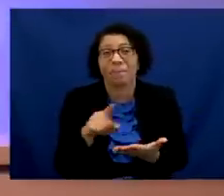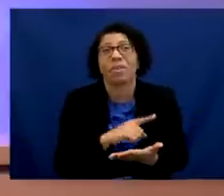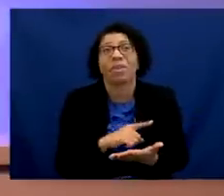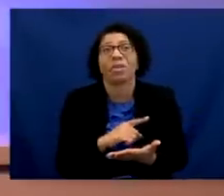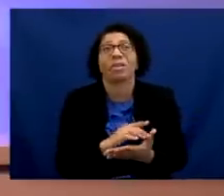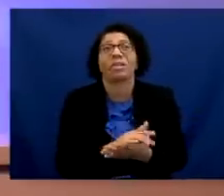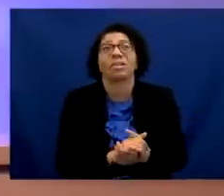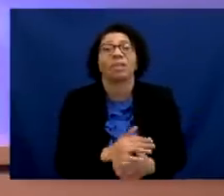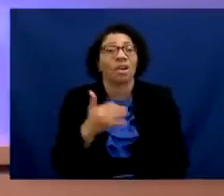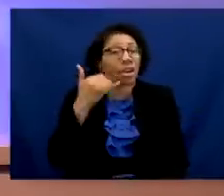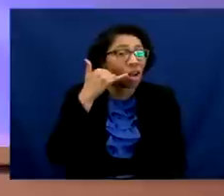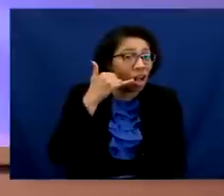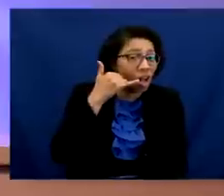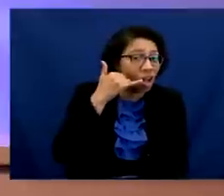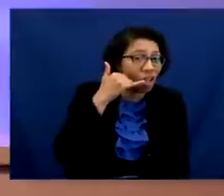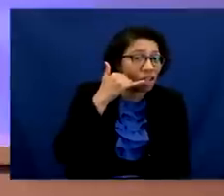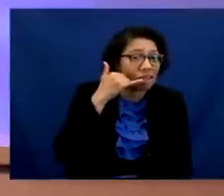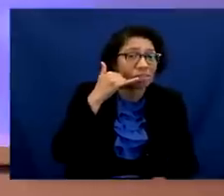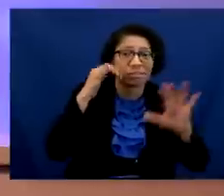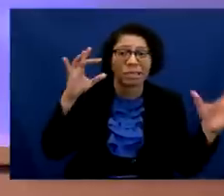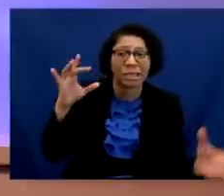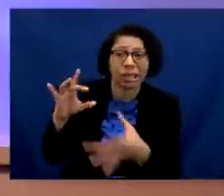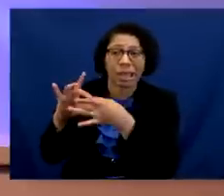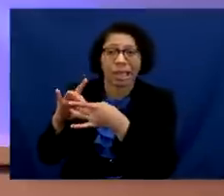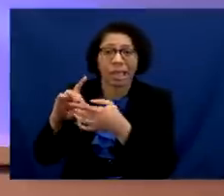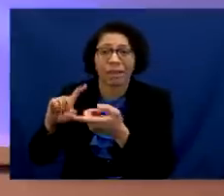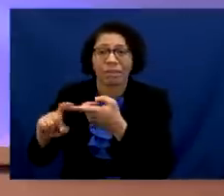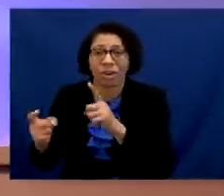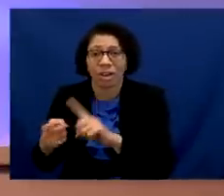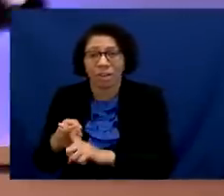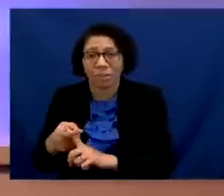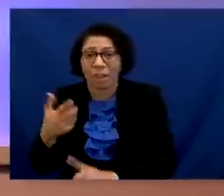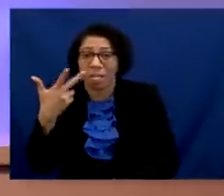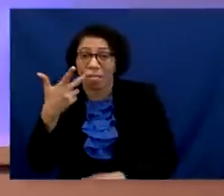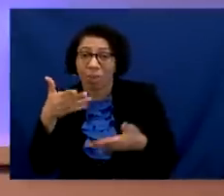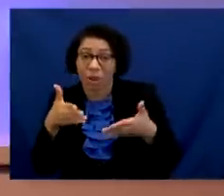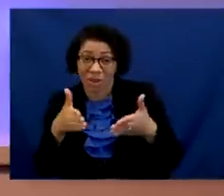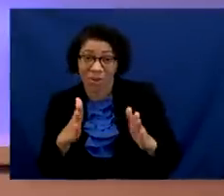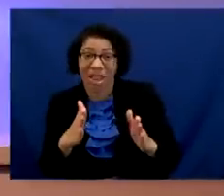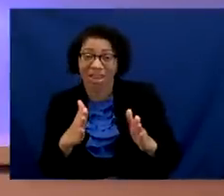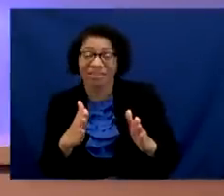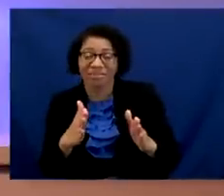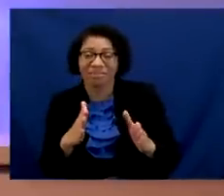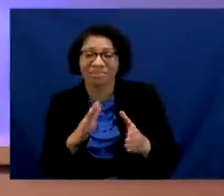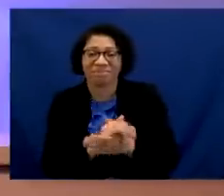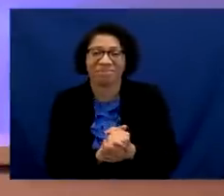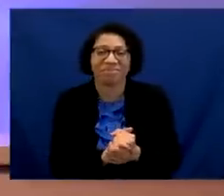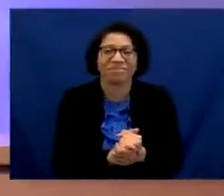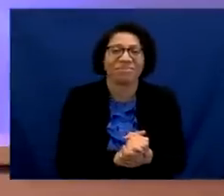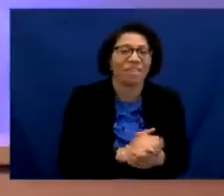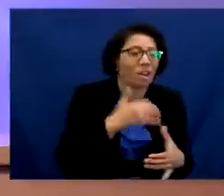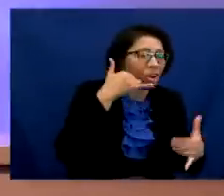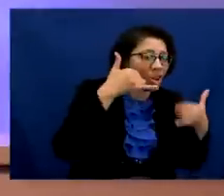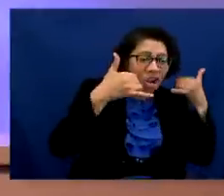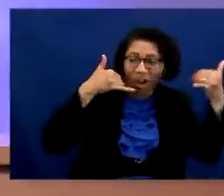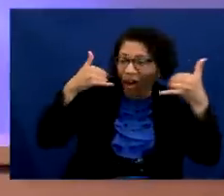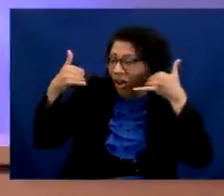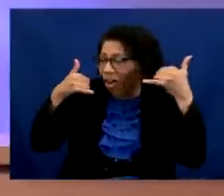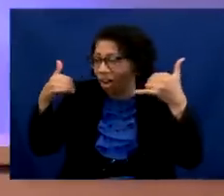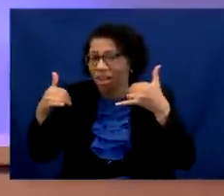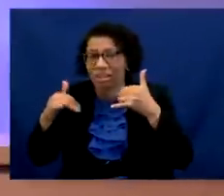on, hook your sister and brother up and just put them on three-way and then let them call somebody else. It'd just be a little easier that way.